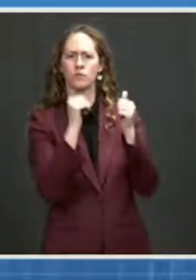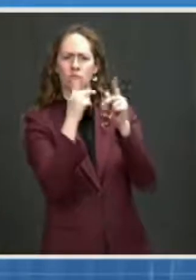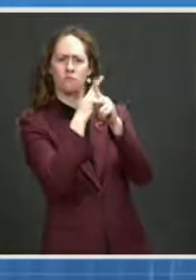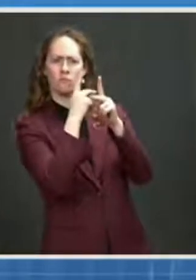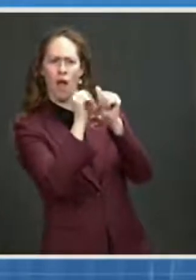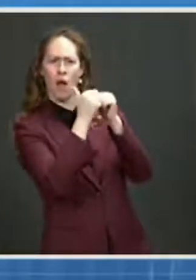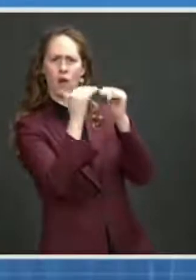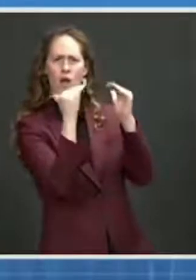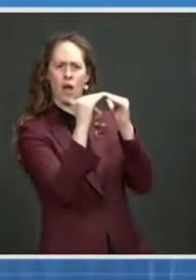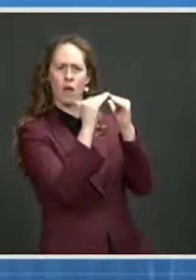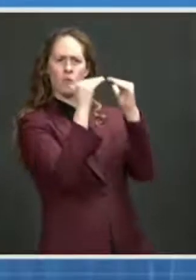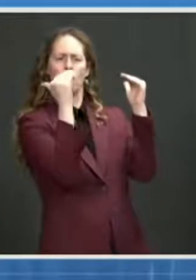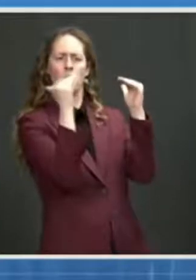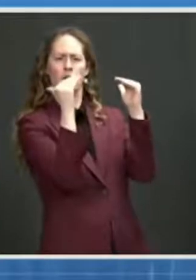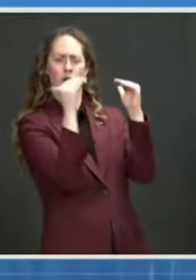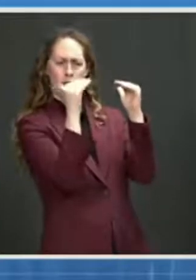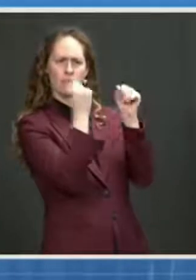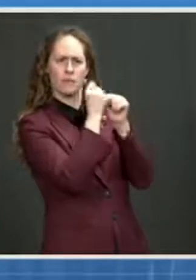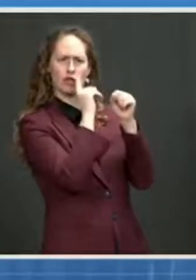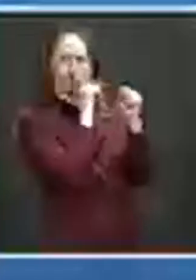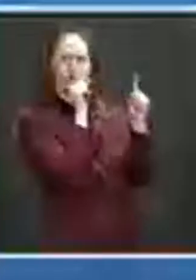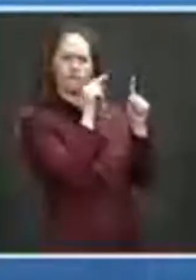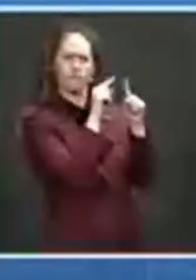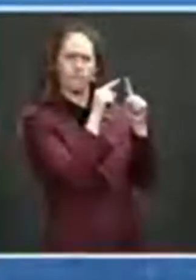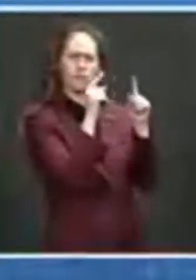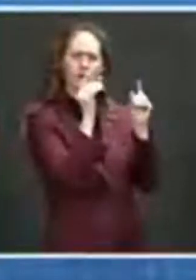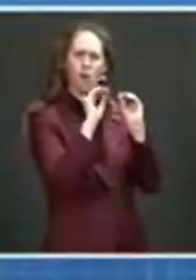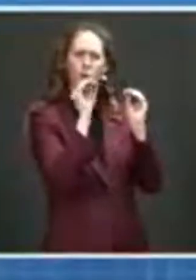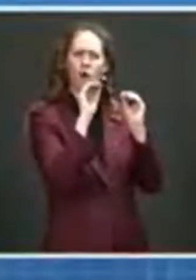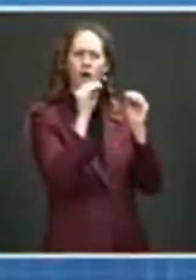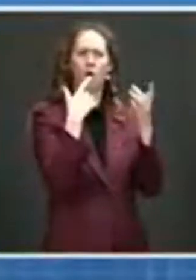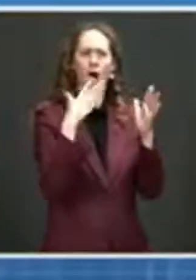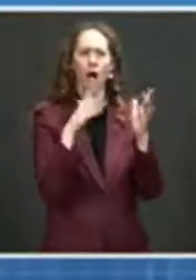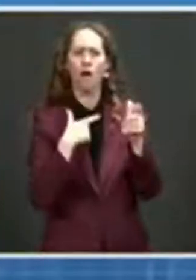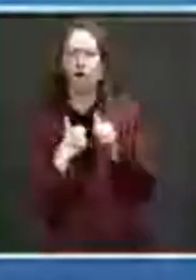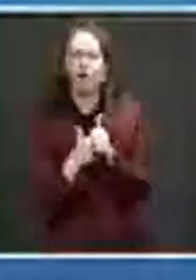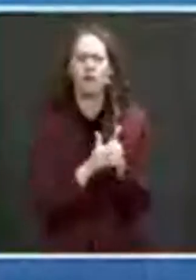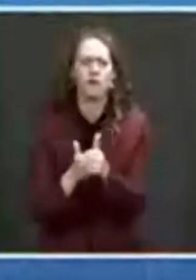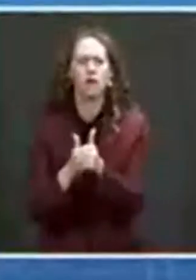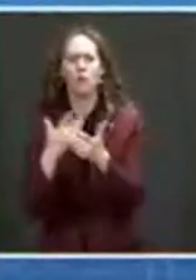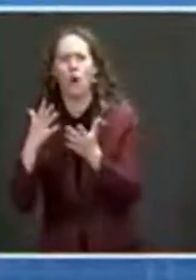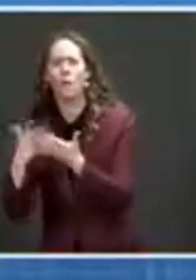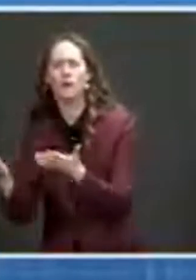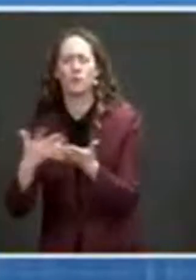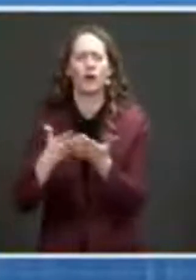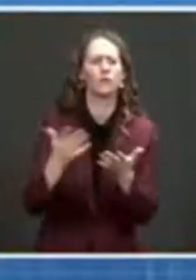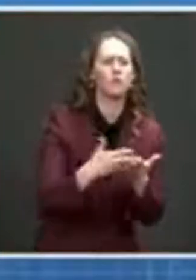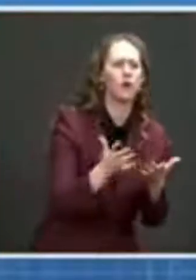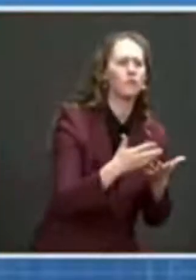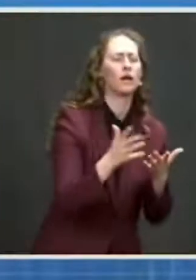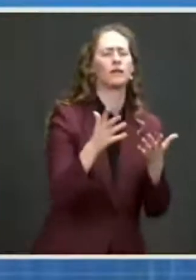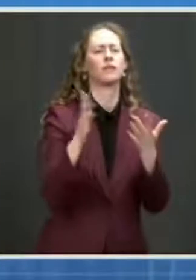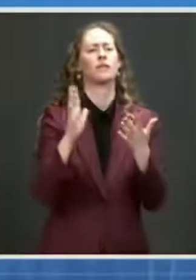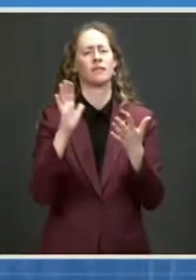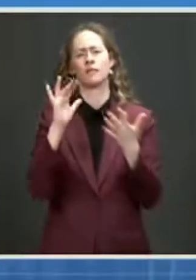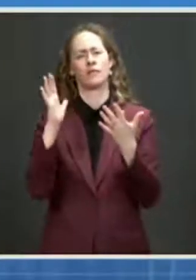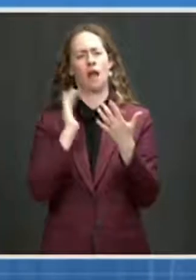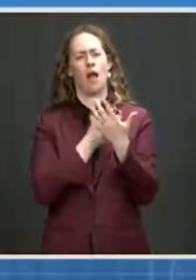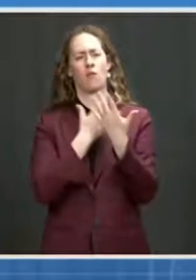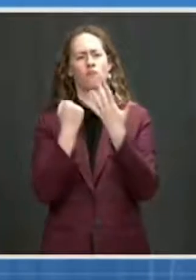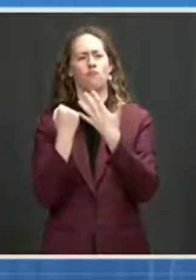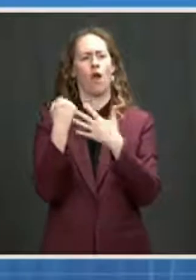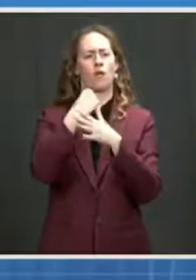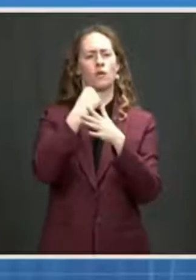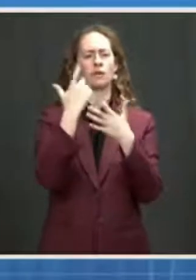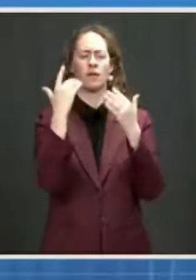wasn't a single wasted dose. Those are values we've continued to prioritize, speed and equity, as the most important things. And that means